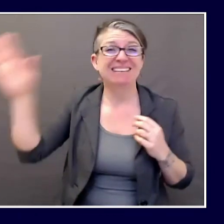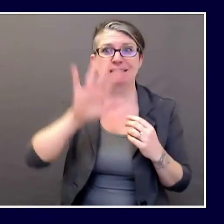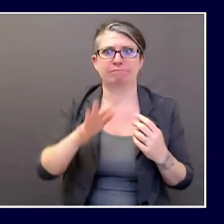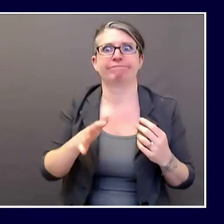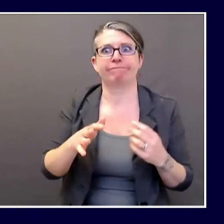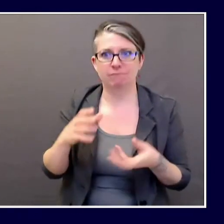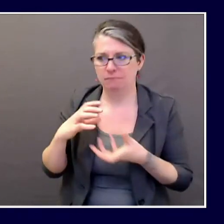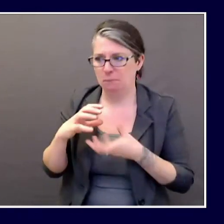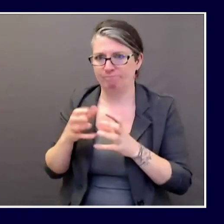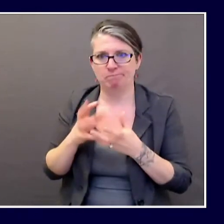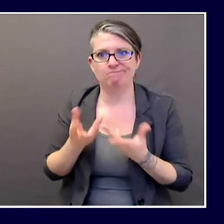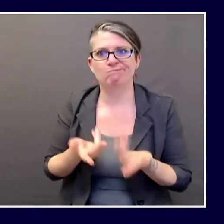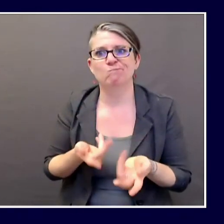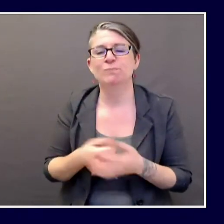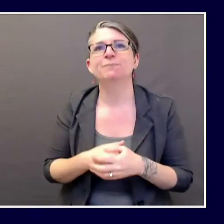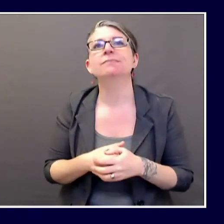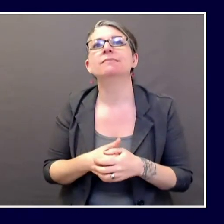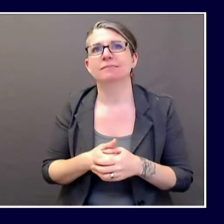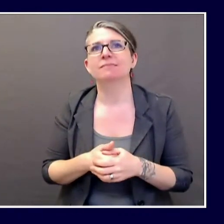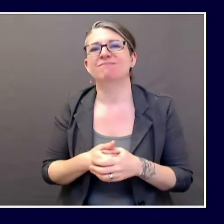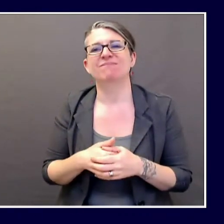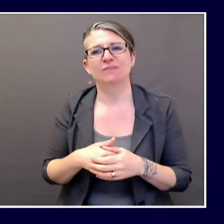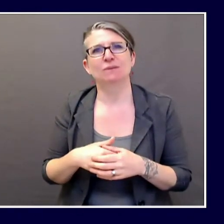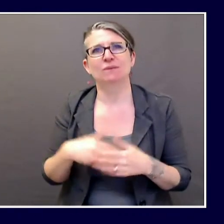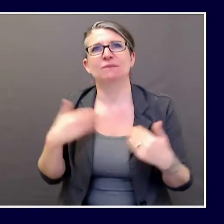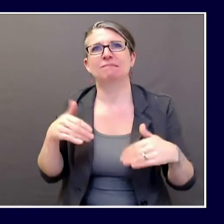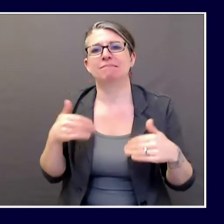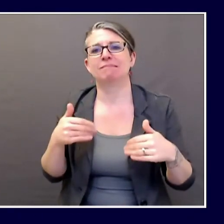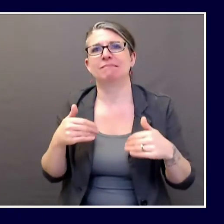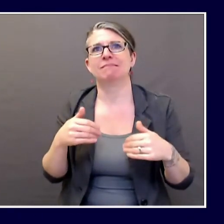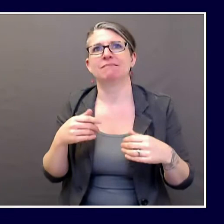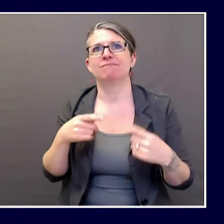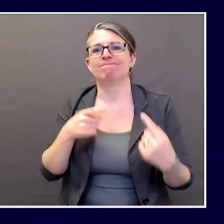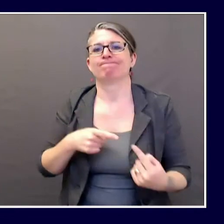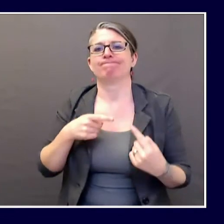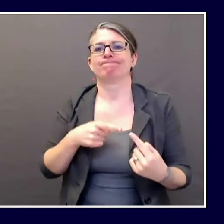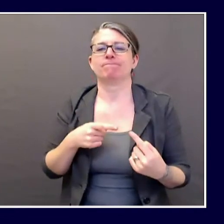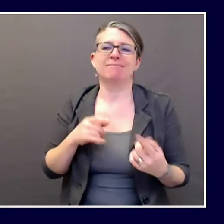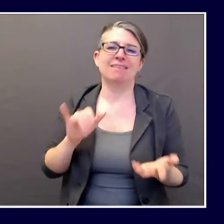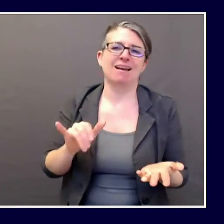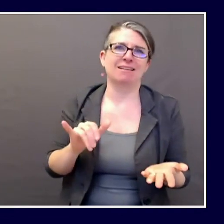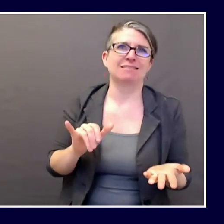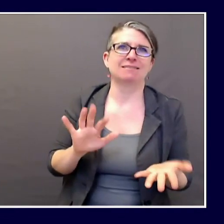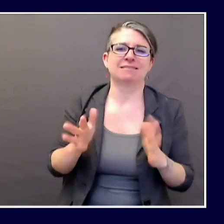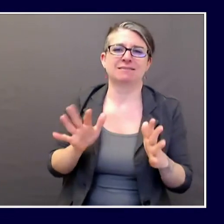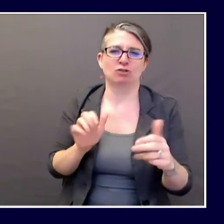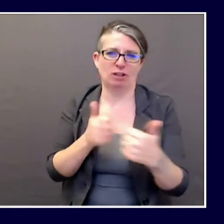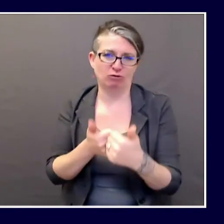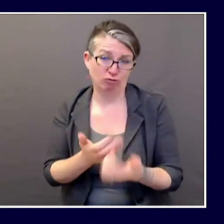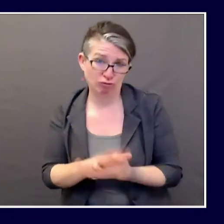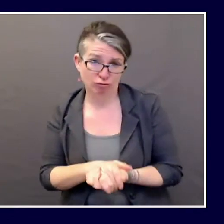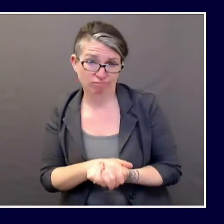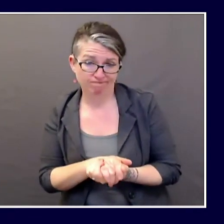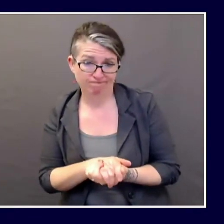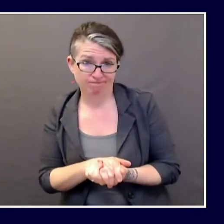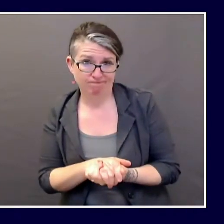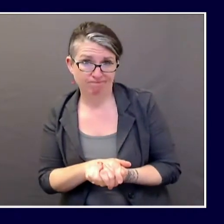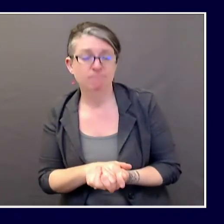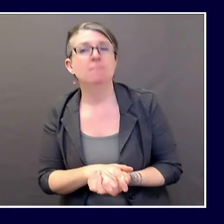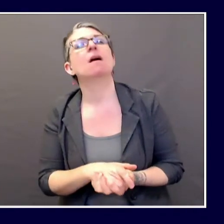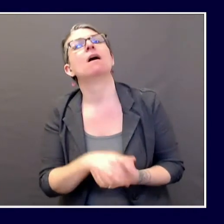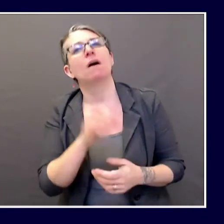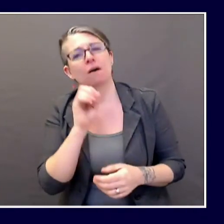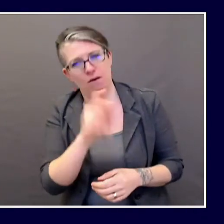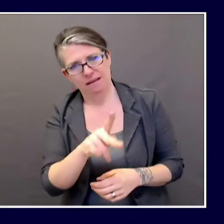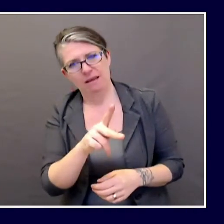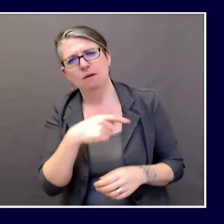so that's kind of where we are right now. Okay, couple more, I guess, like follow-ups on that. So it sounds like you're thinking that